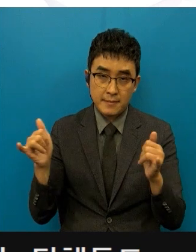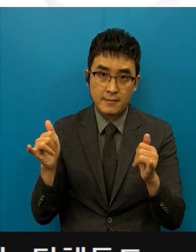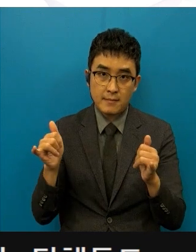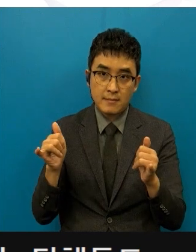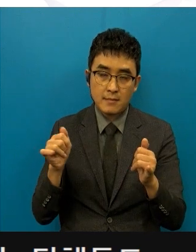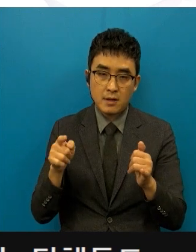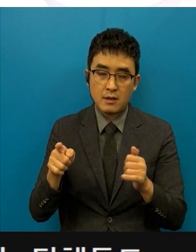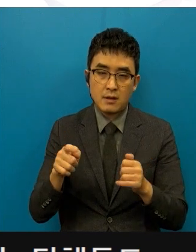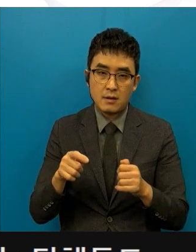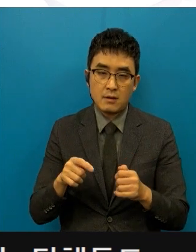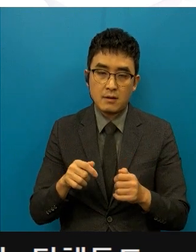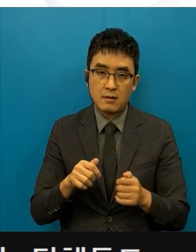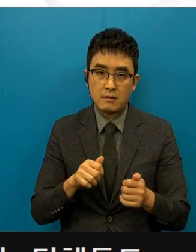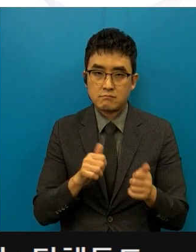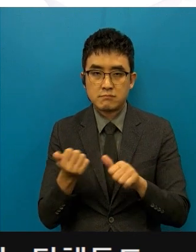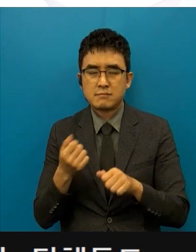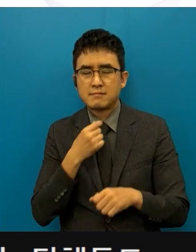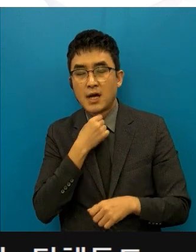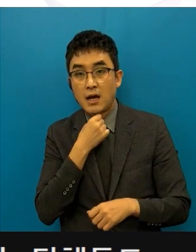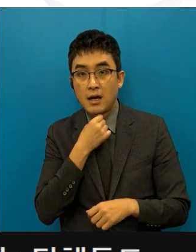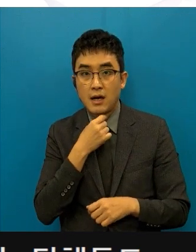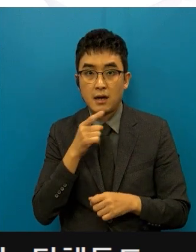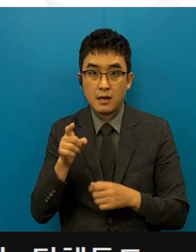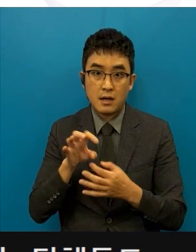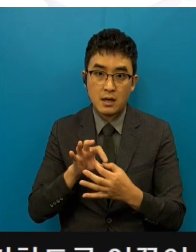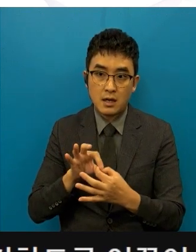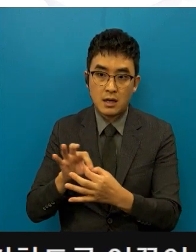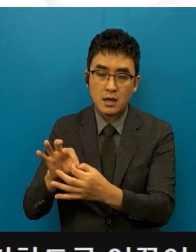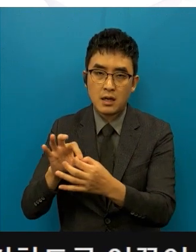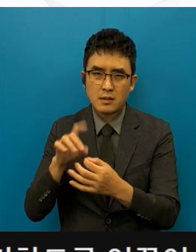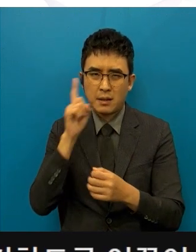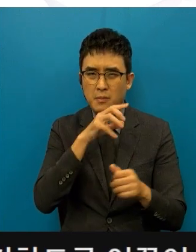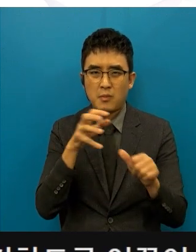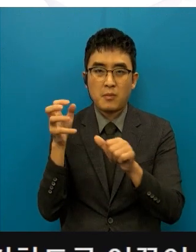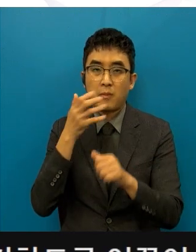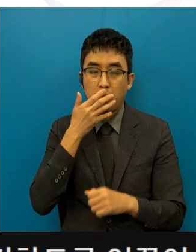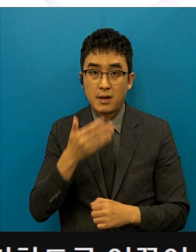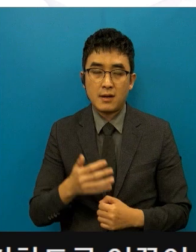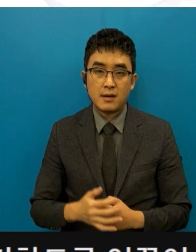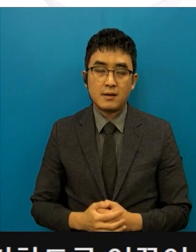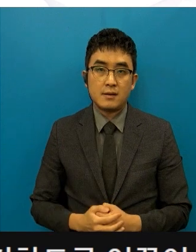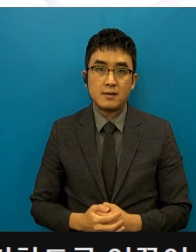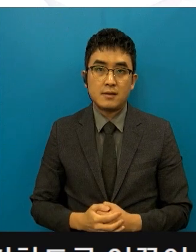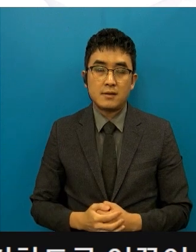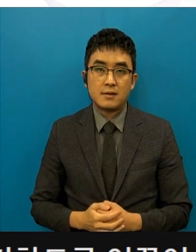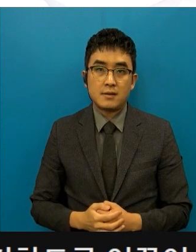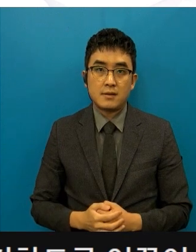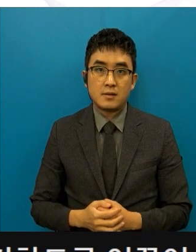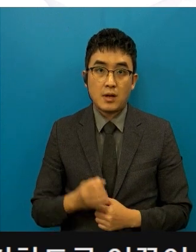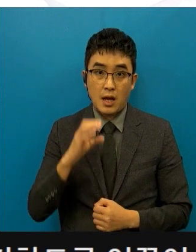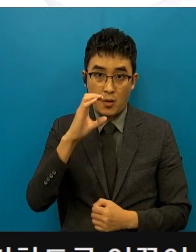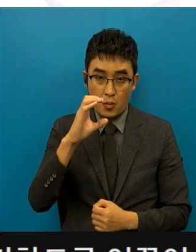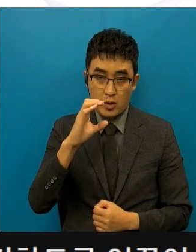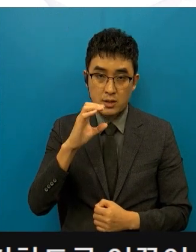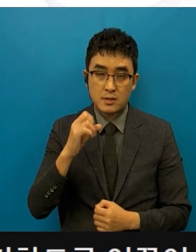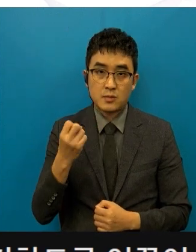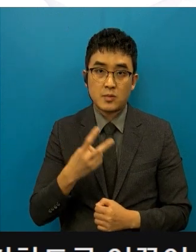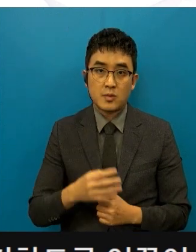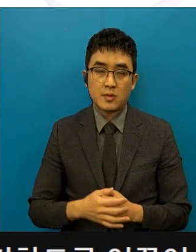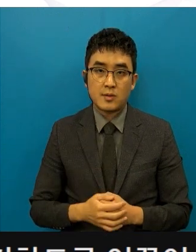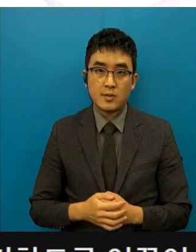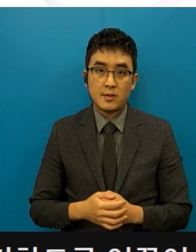Therefore, Catholic and Protestant religious groups concerned about the possible misuse of